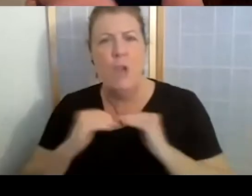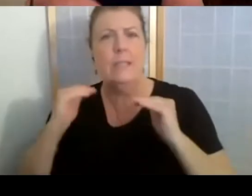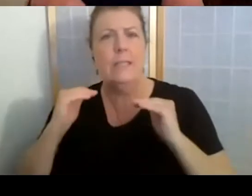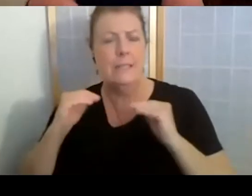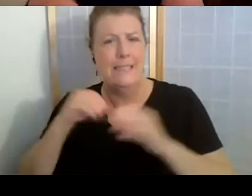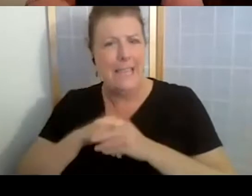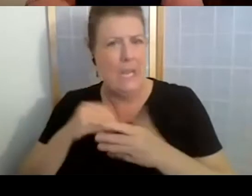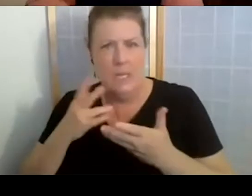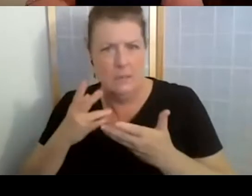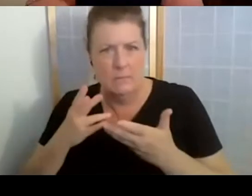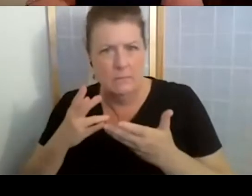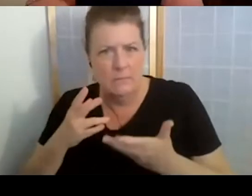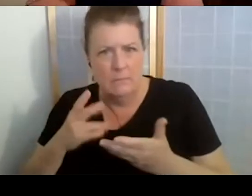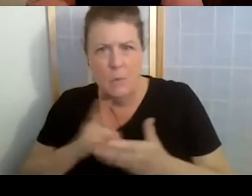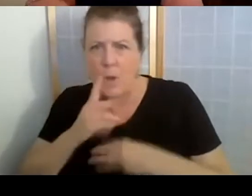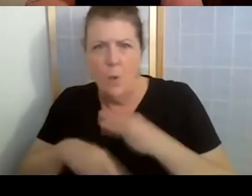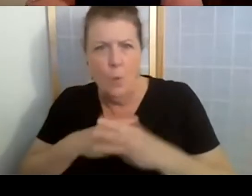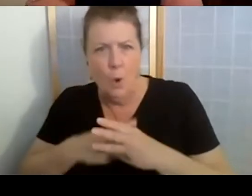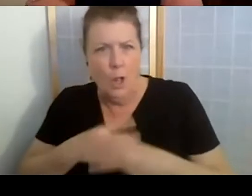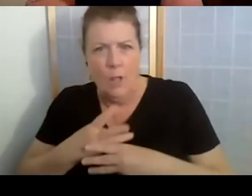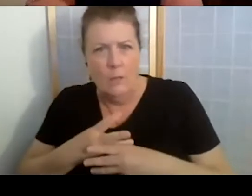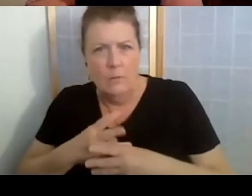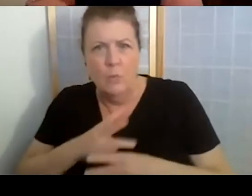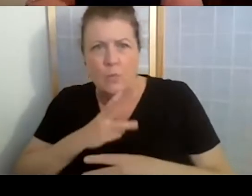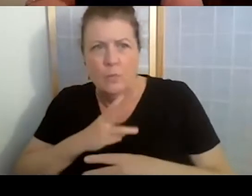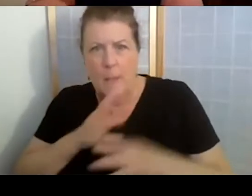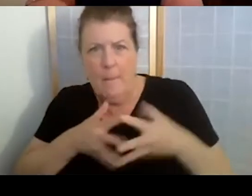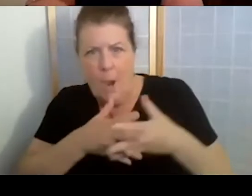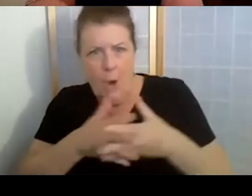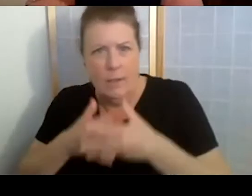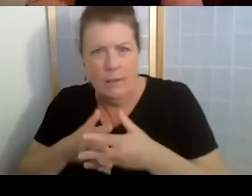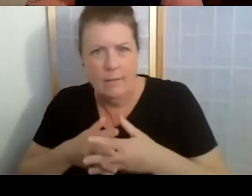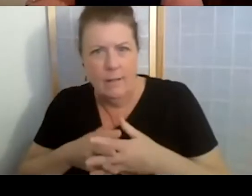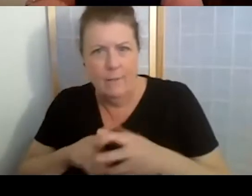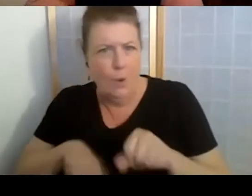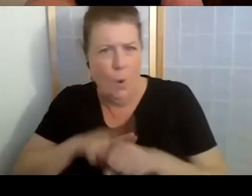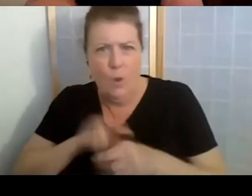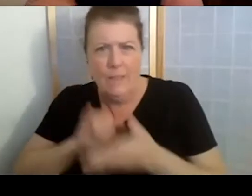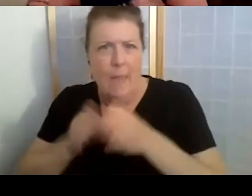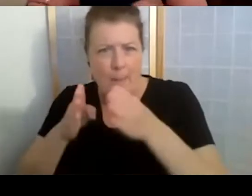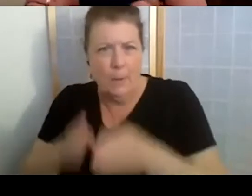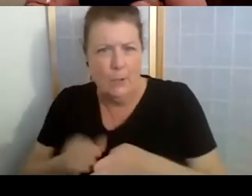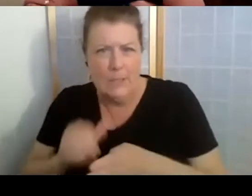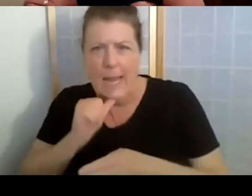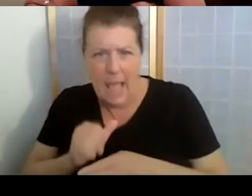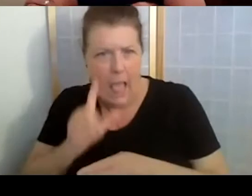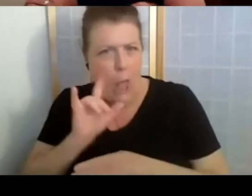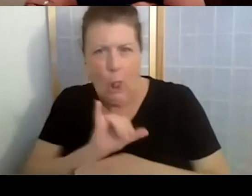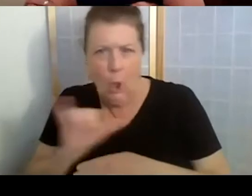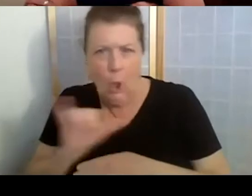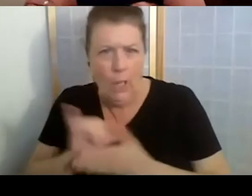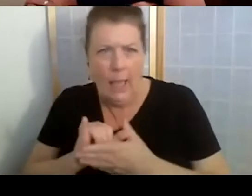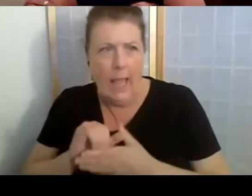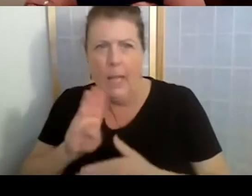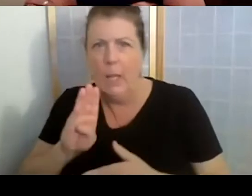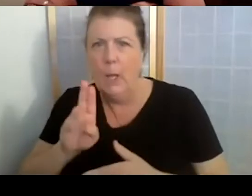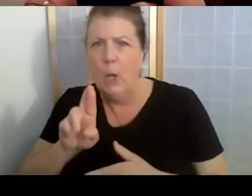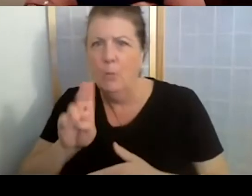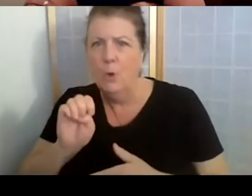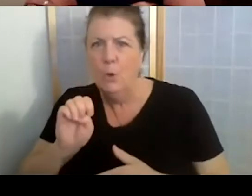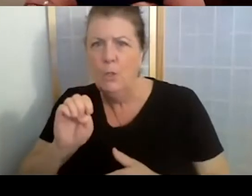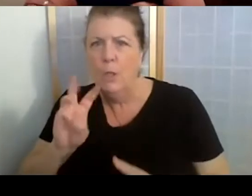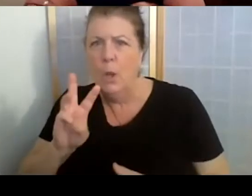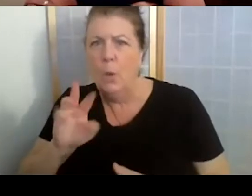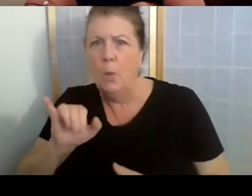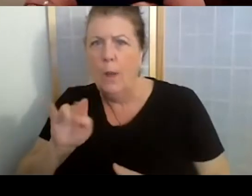going to look like Bruce Wayne. That person is going to look like a black person. That person is going to be a person of color, right? Like, of course, that's going to be the first superhero. Right.